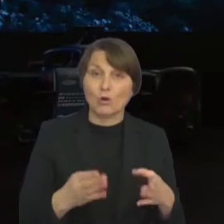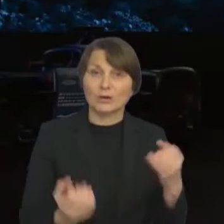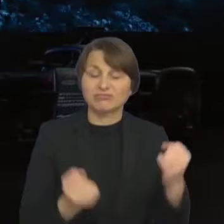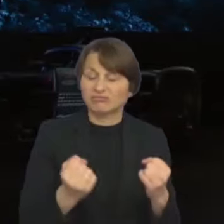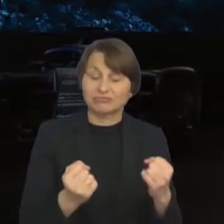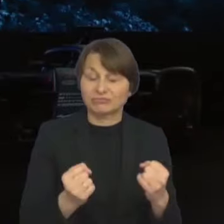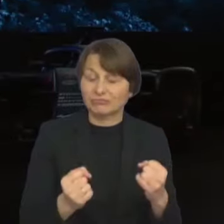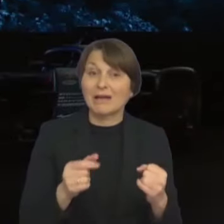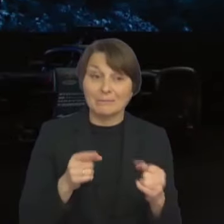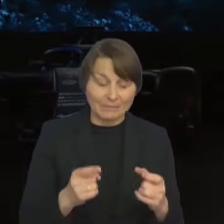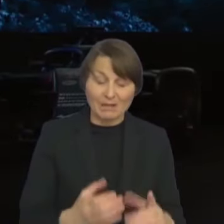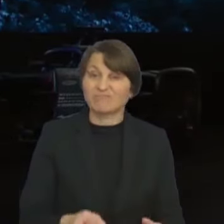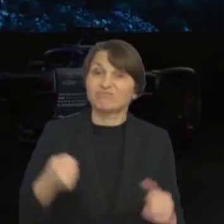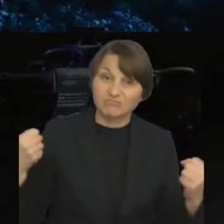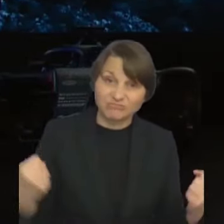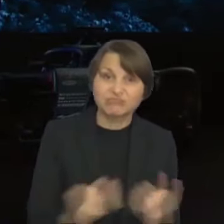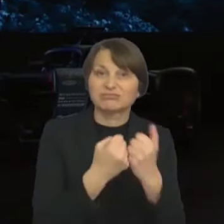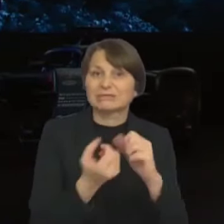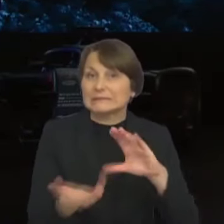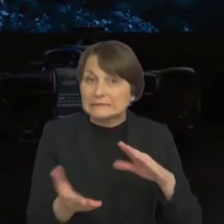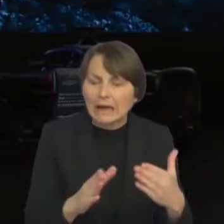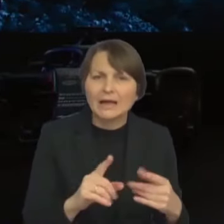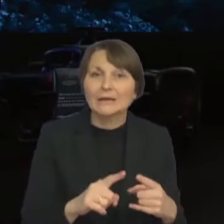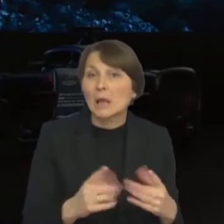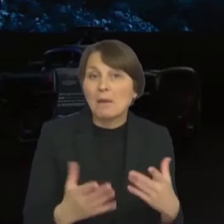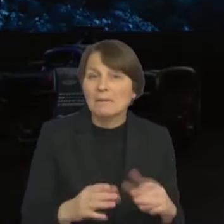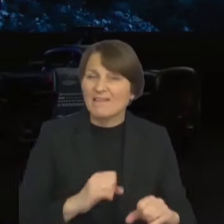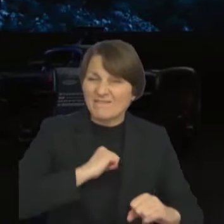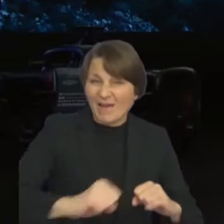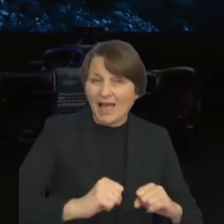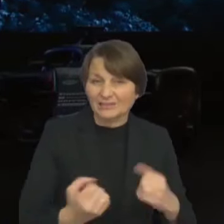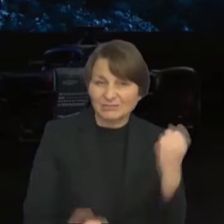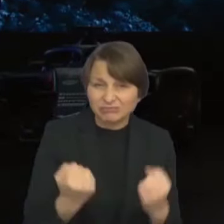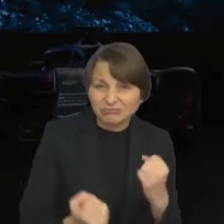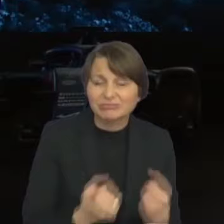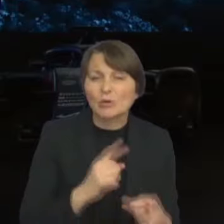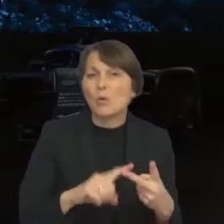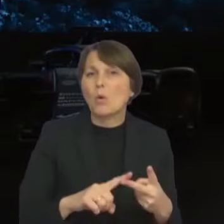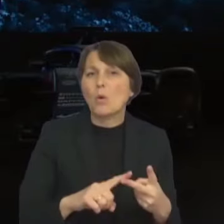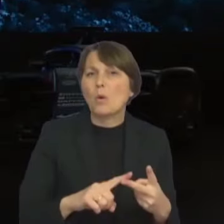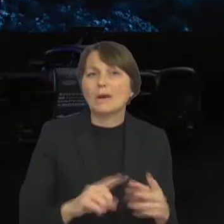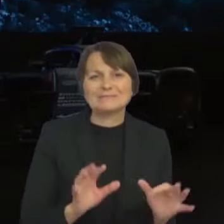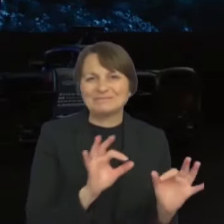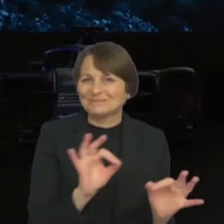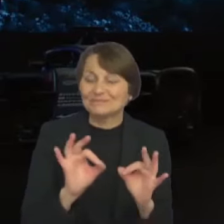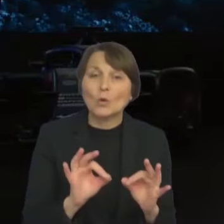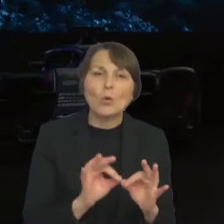or inappropriate speed, or because they are driving under the influence